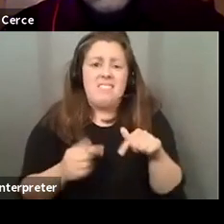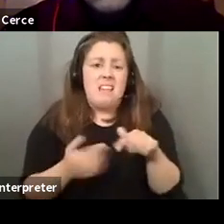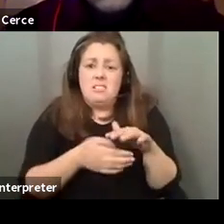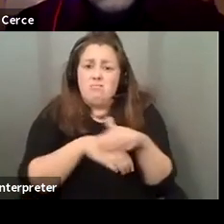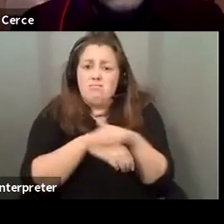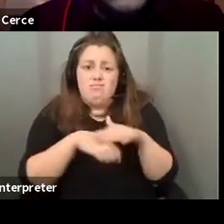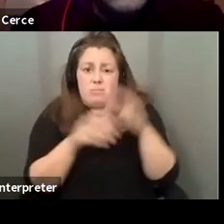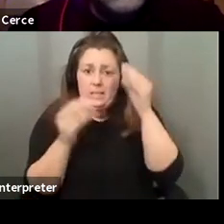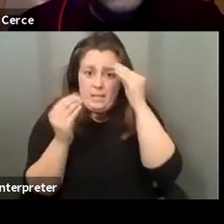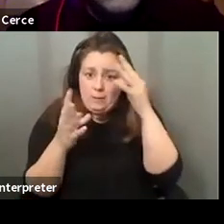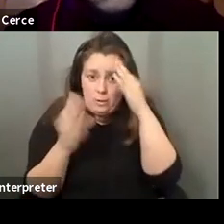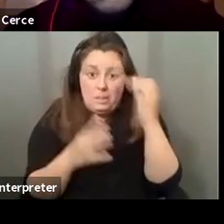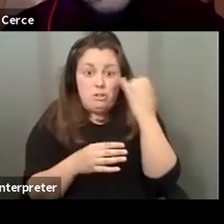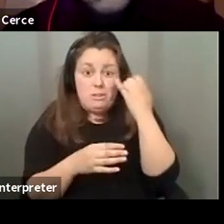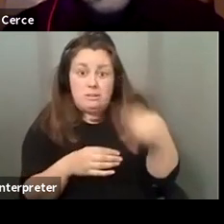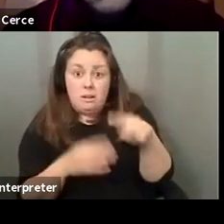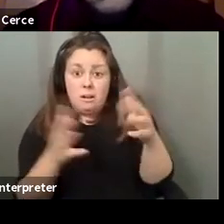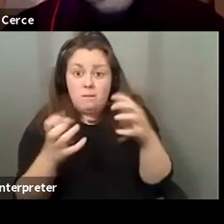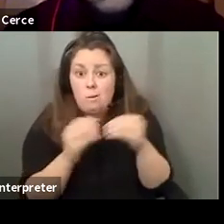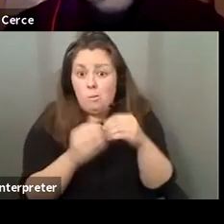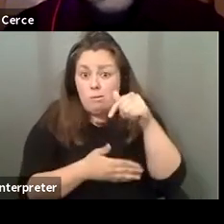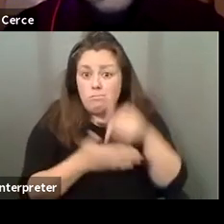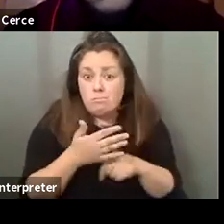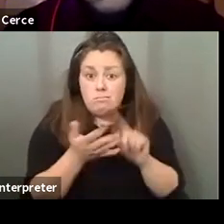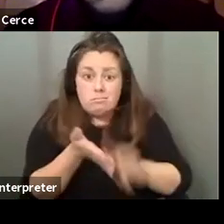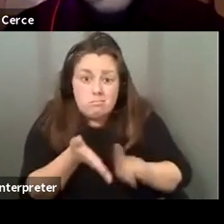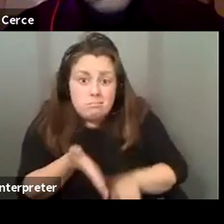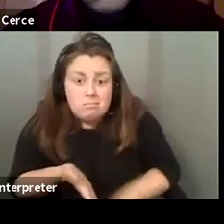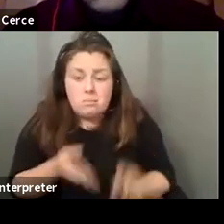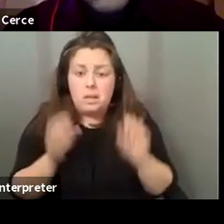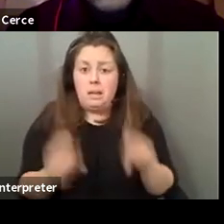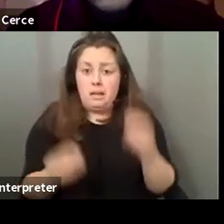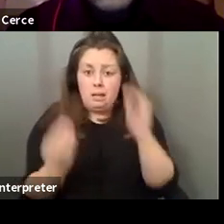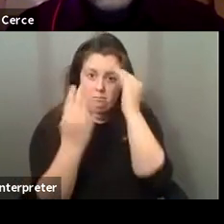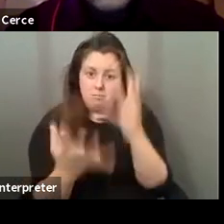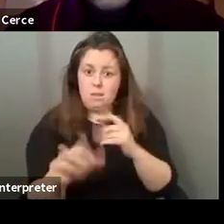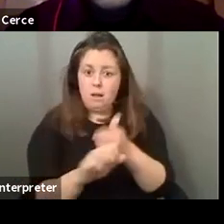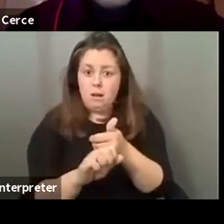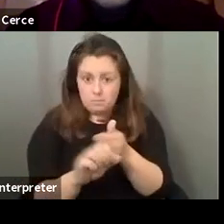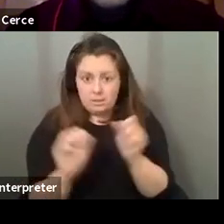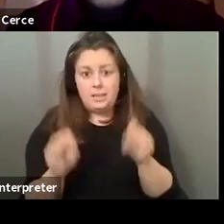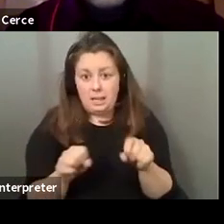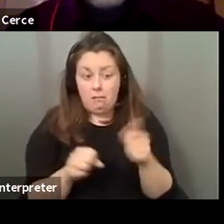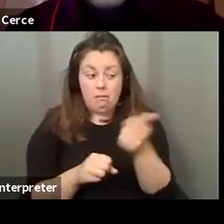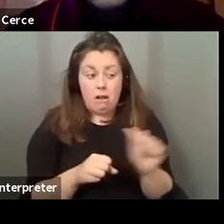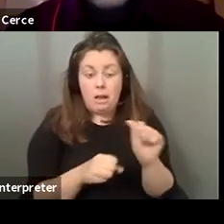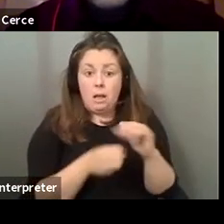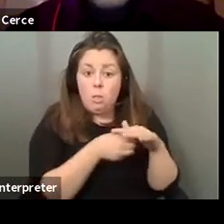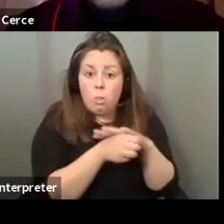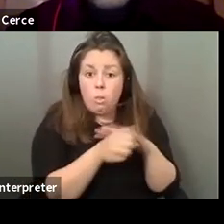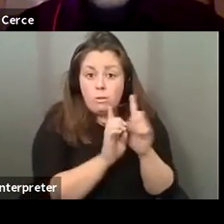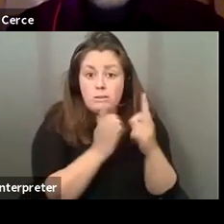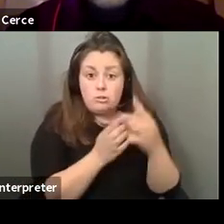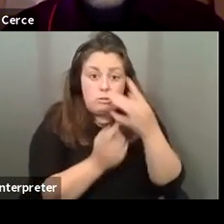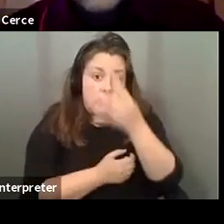happy to do so. And provide you an update to see if, first of all, are there any local districts that are interested in partnering? We definitely